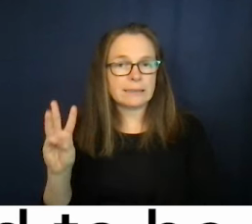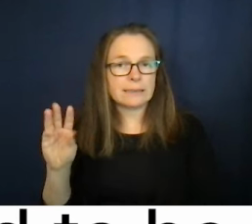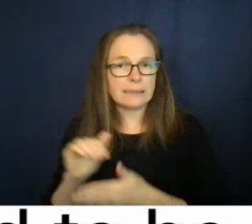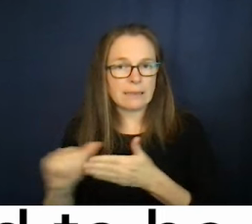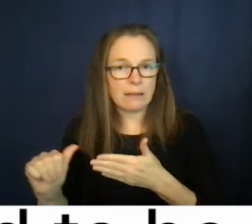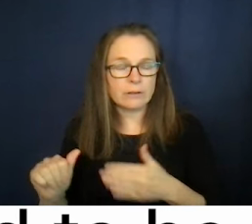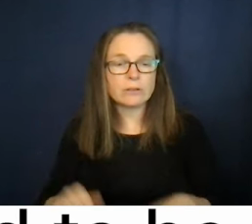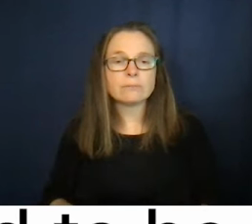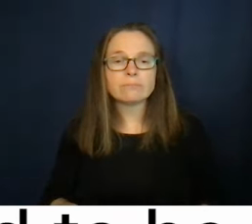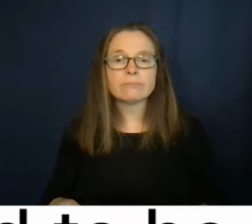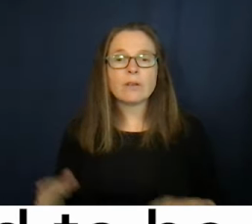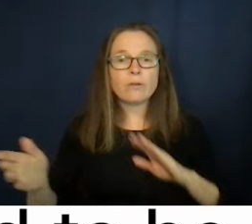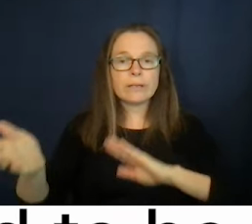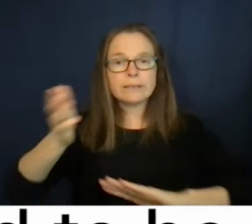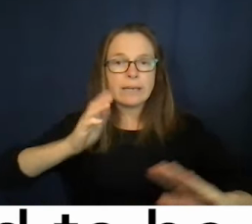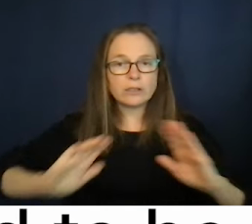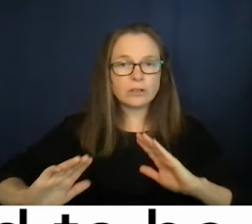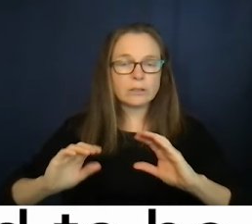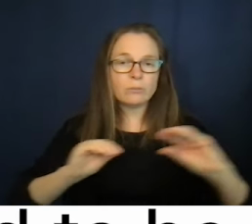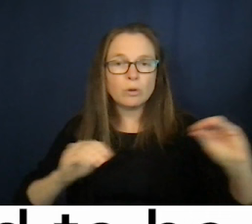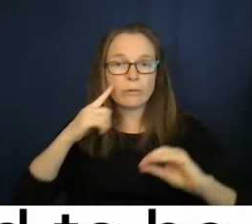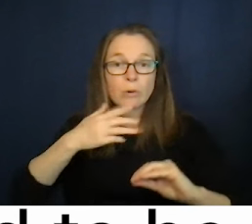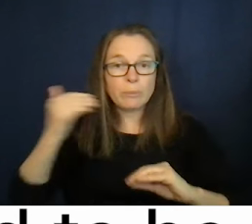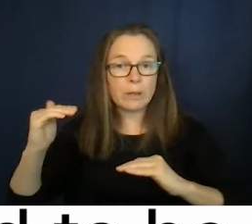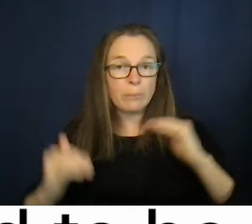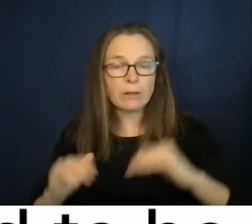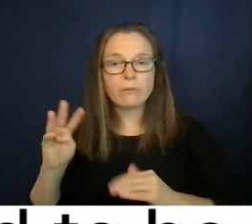$5,096. For the Tai Chi Moving for Better Balance,